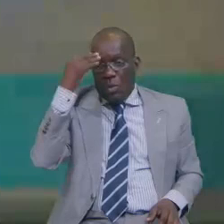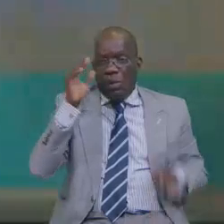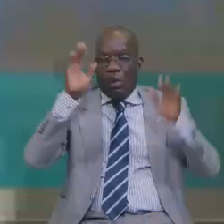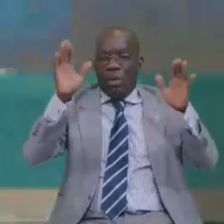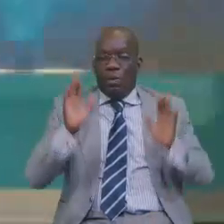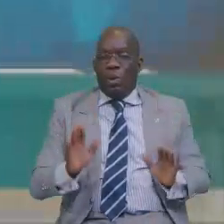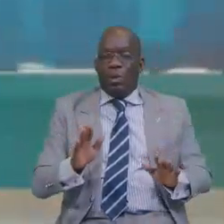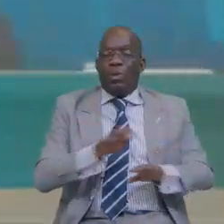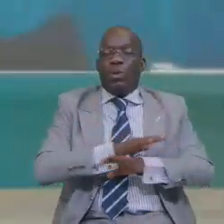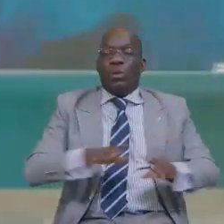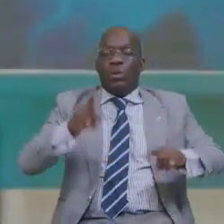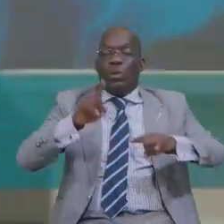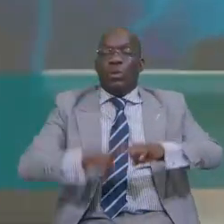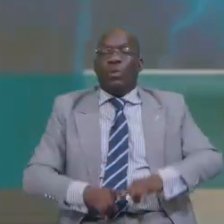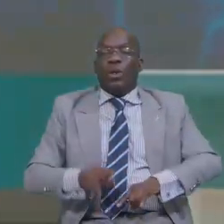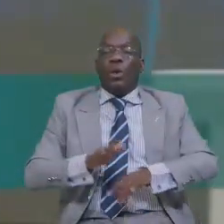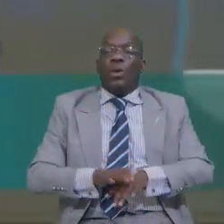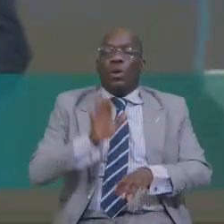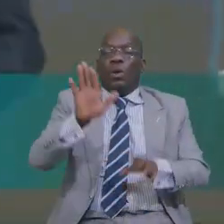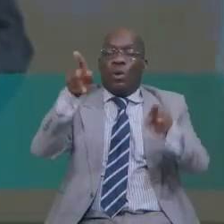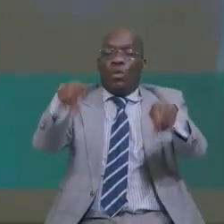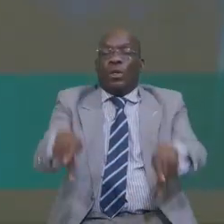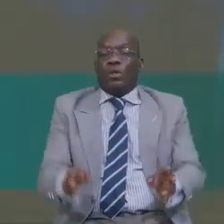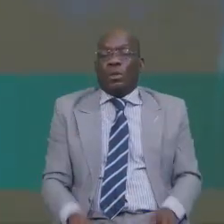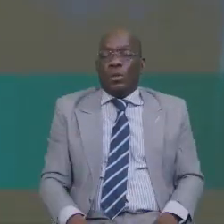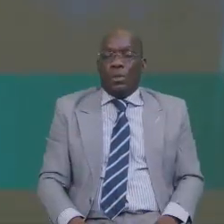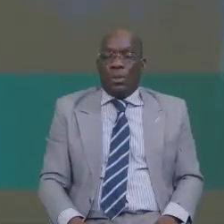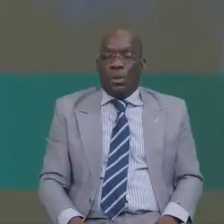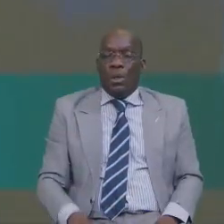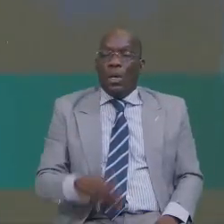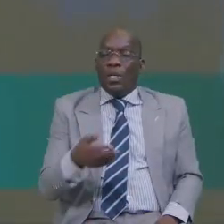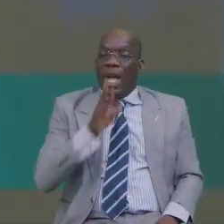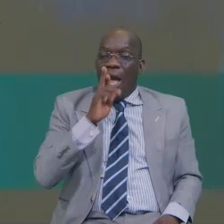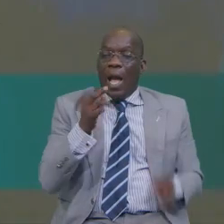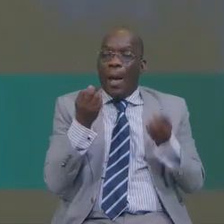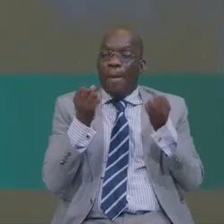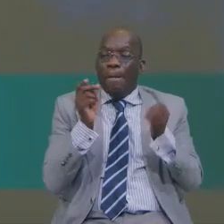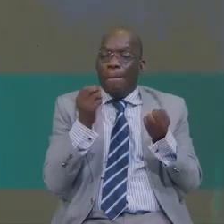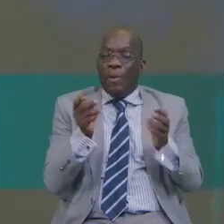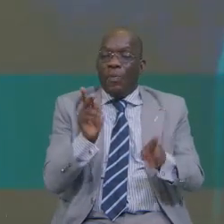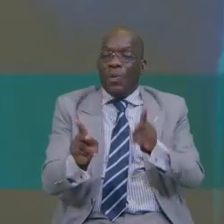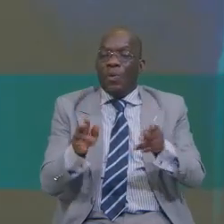depend on your personality. You know, there are people that have great, great